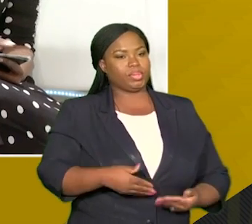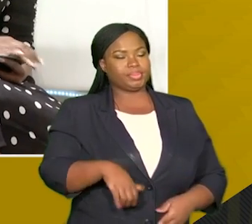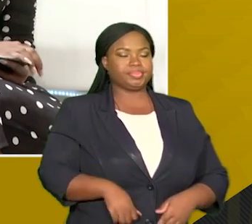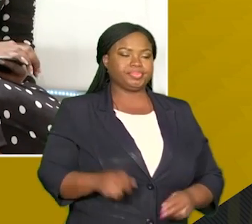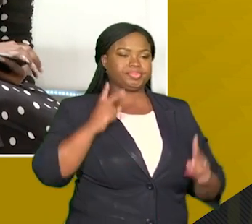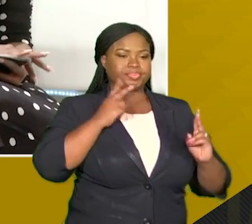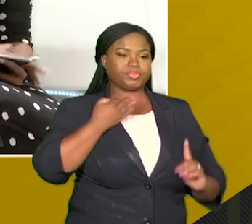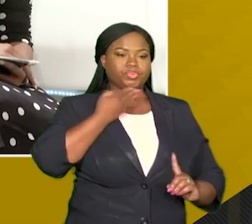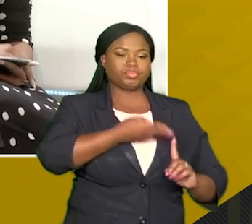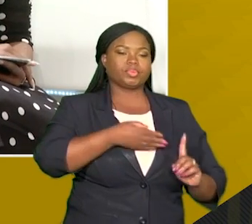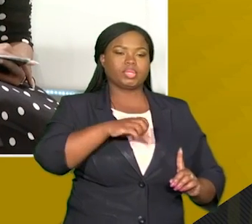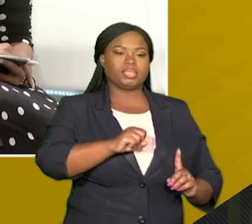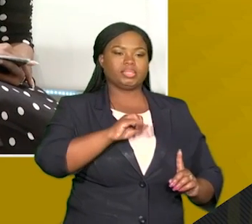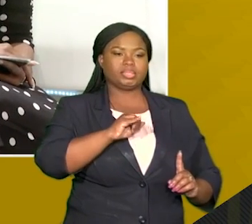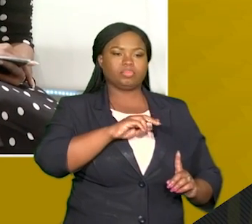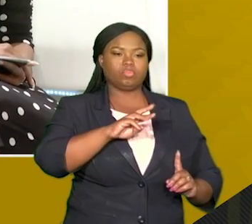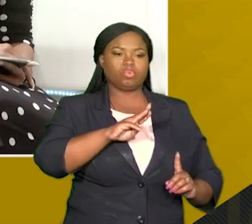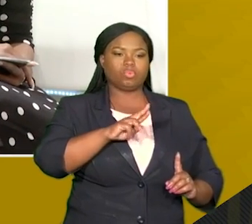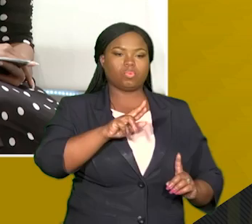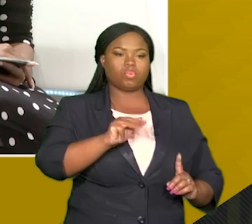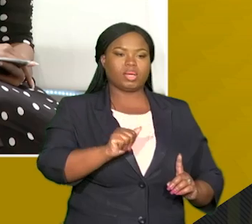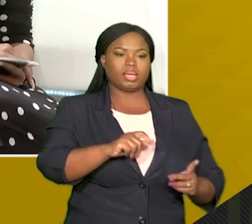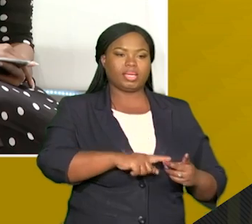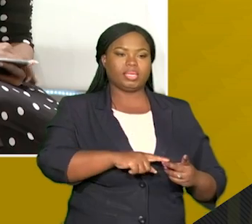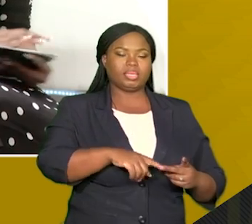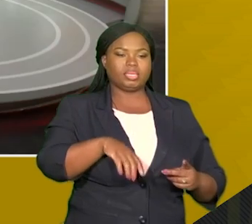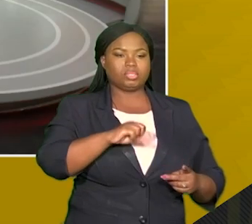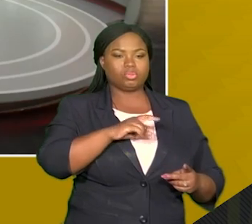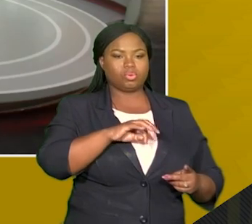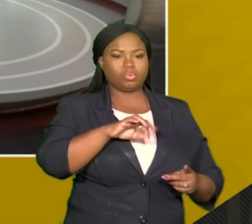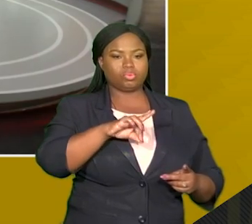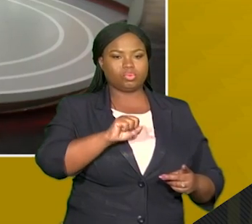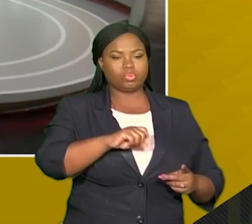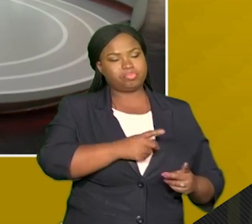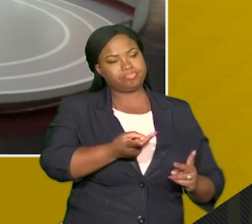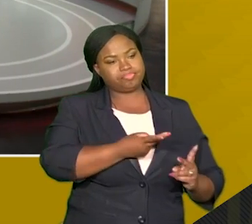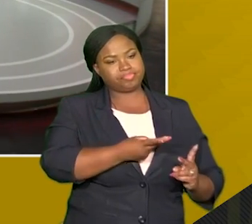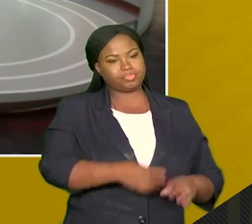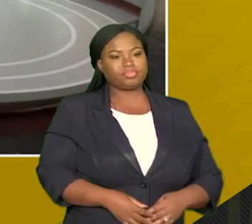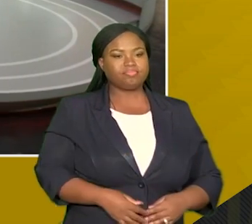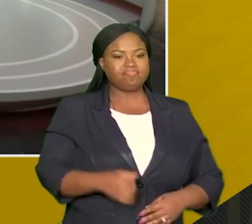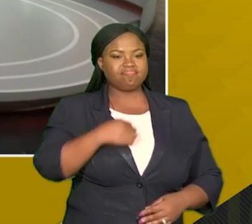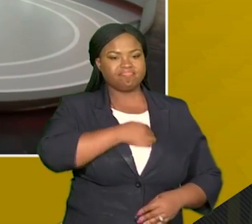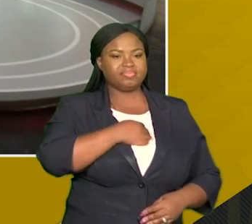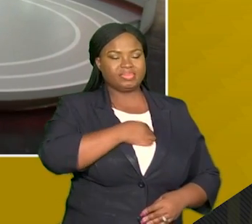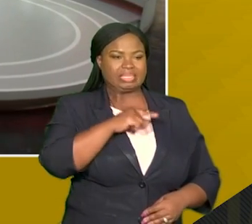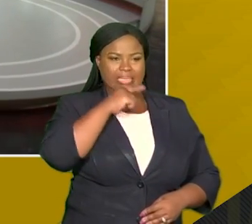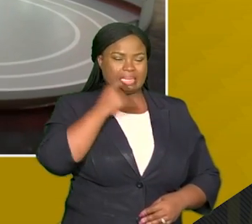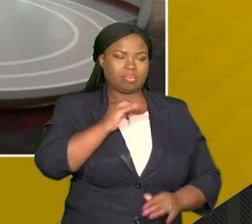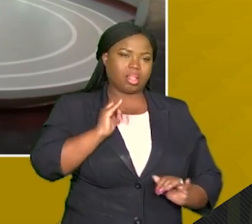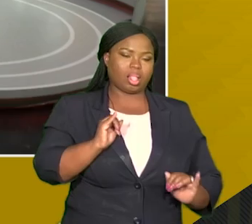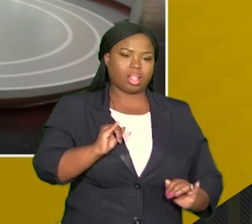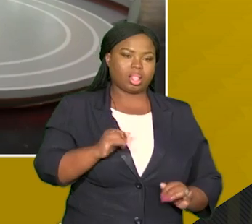amaguests wethu Zibuwa Ranala as well as Sodonzo Ranala. Welcome to Idaily Thetha. And I'm sorry for butchering the names and